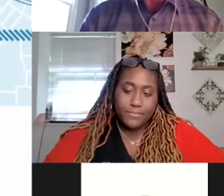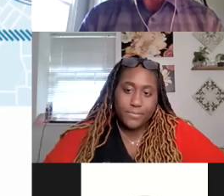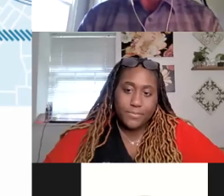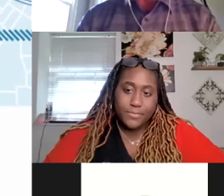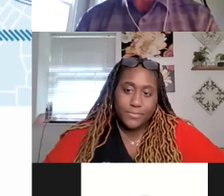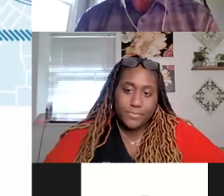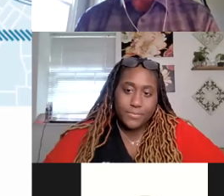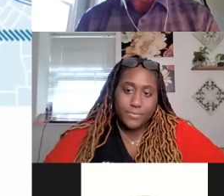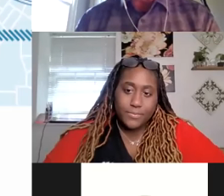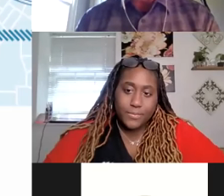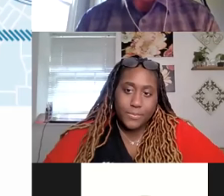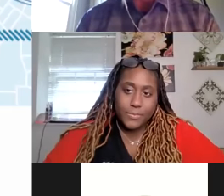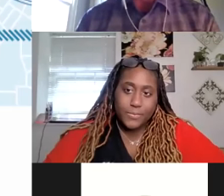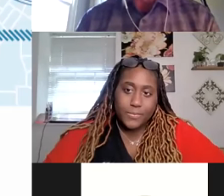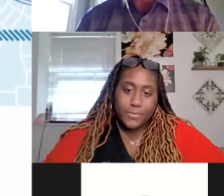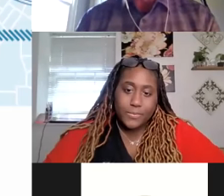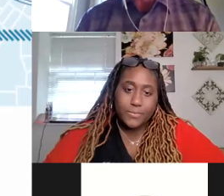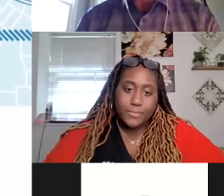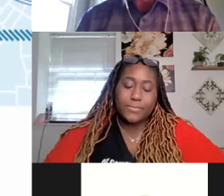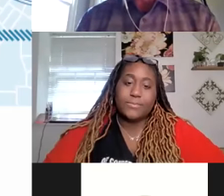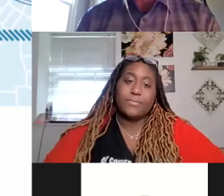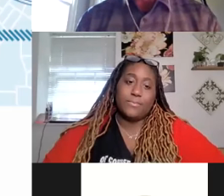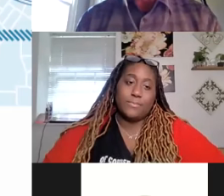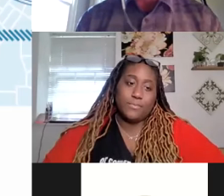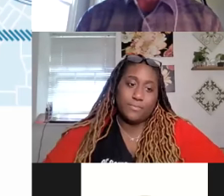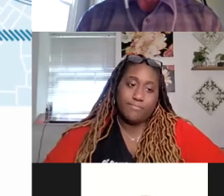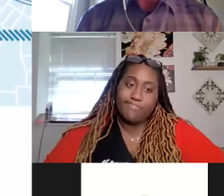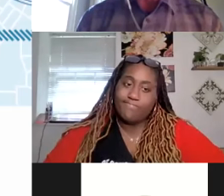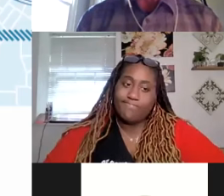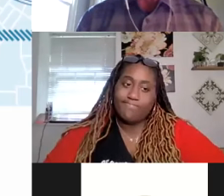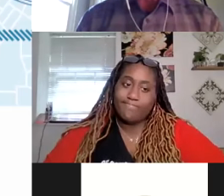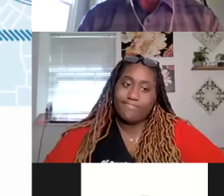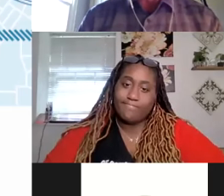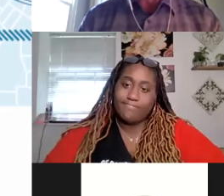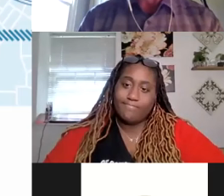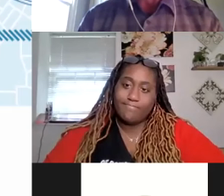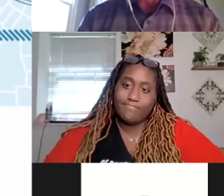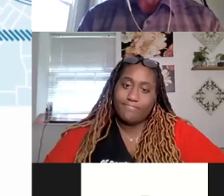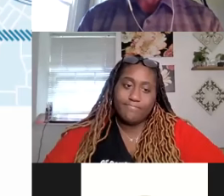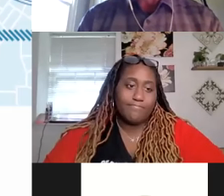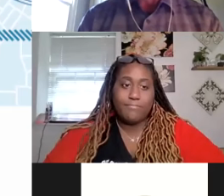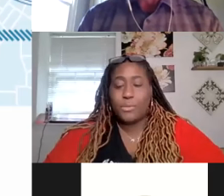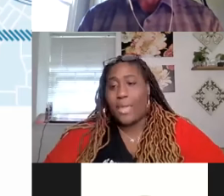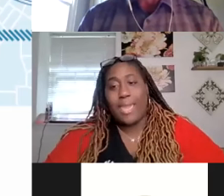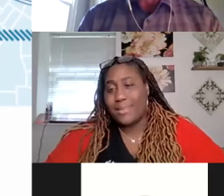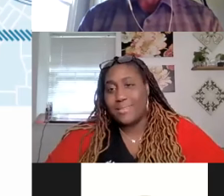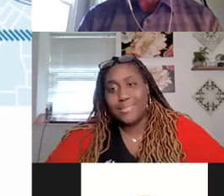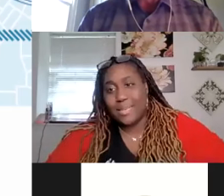treat staff and communicate with staff? Can you have one without the other?